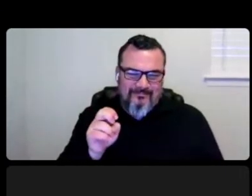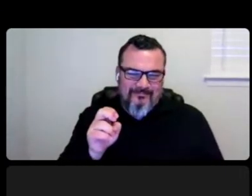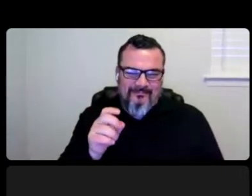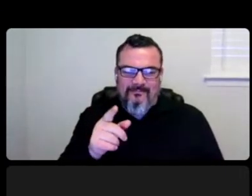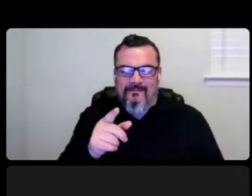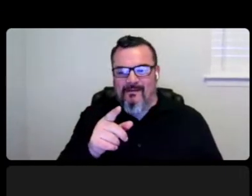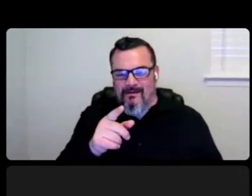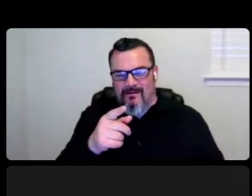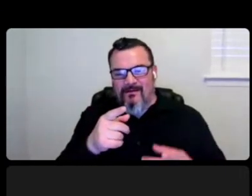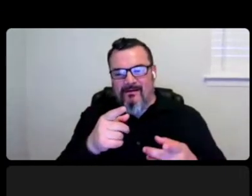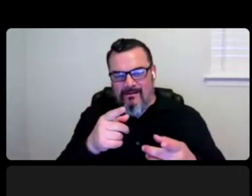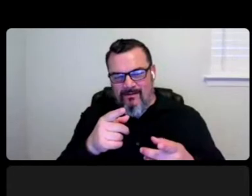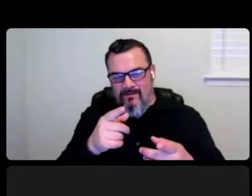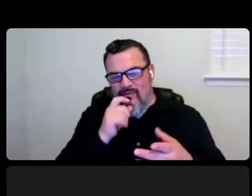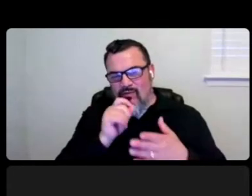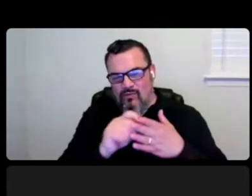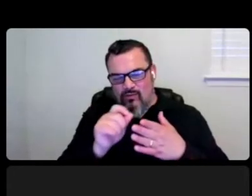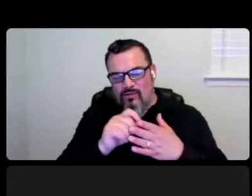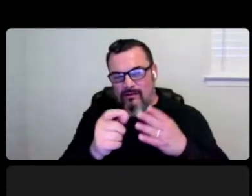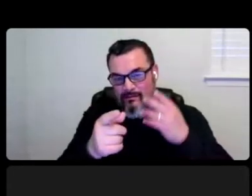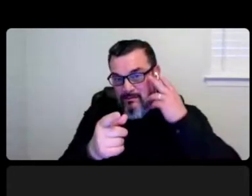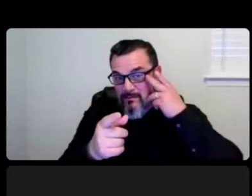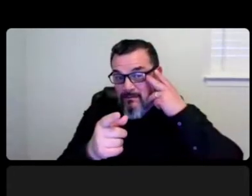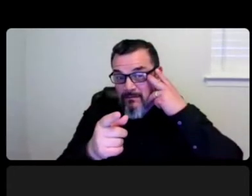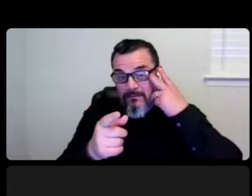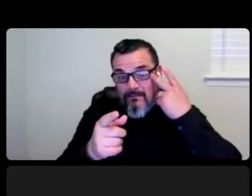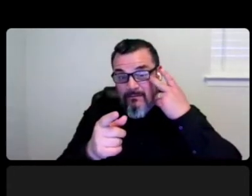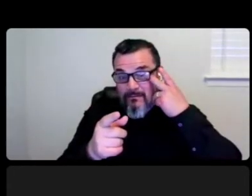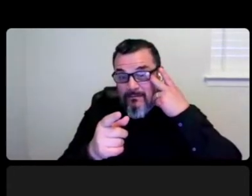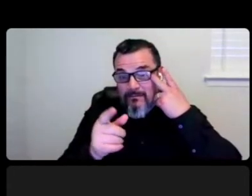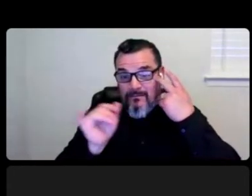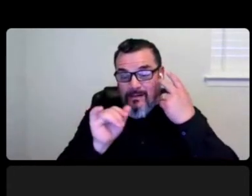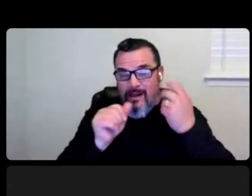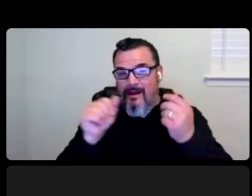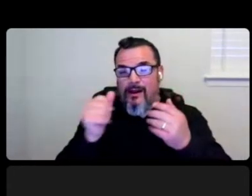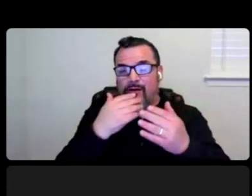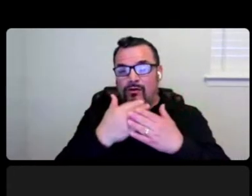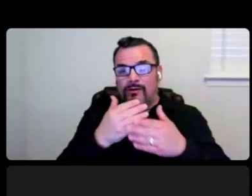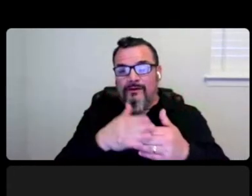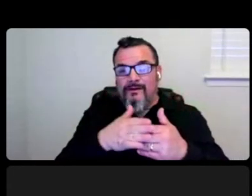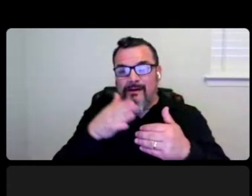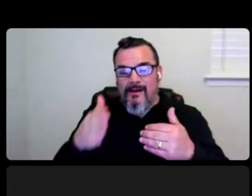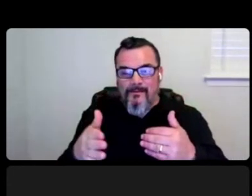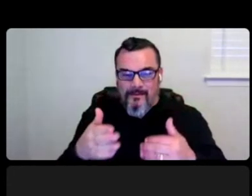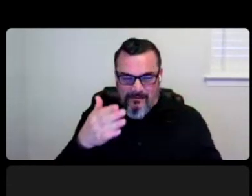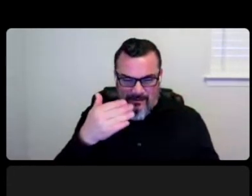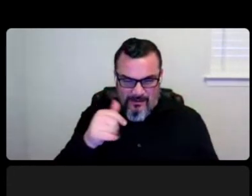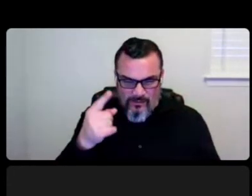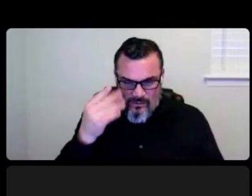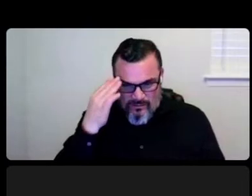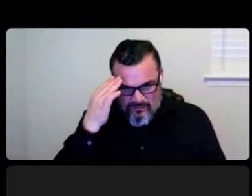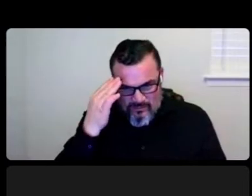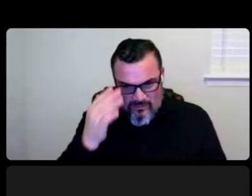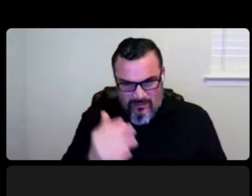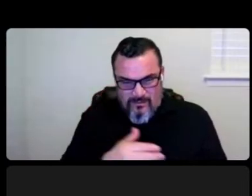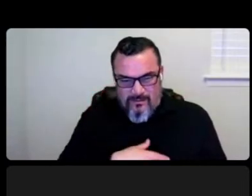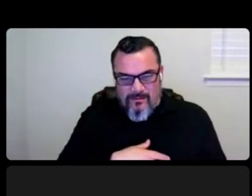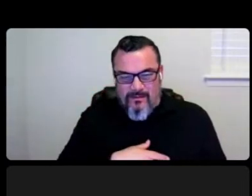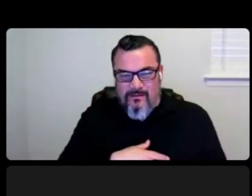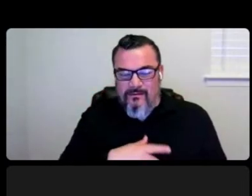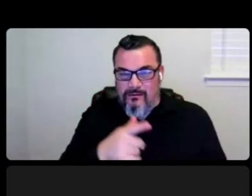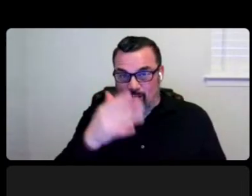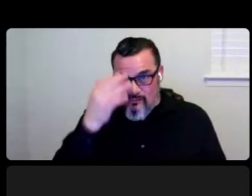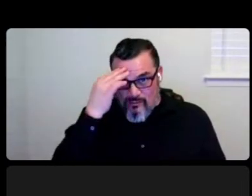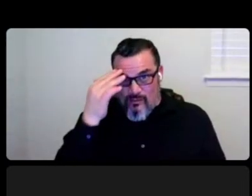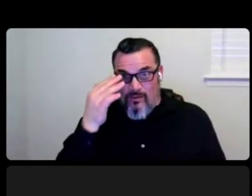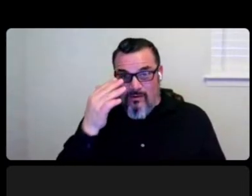wrote the song Like a Good Neighbor? Bonus points. Anybody know? If you think you know, write it down. I'll tell you at the